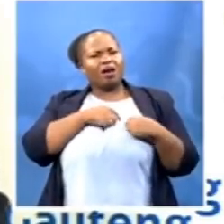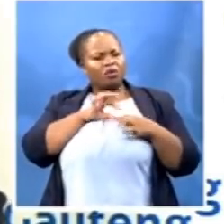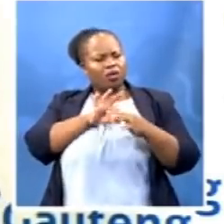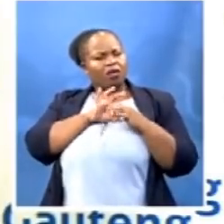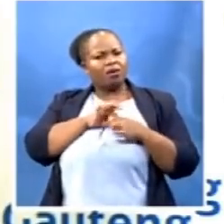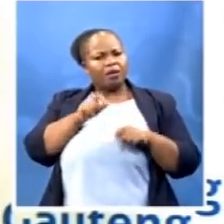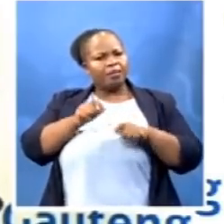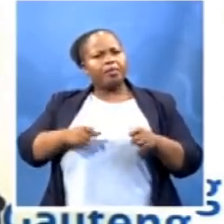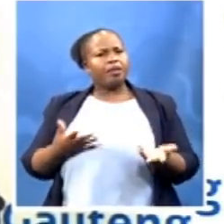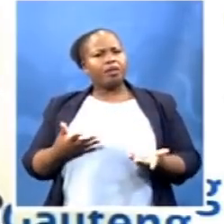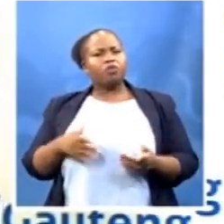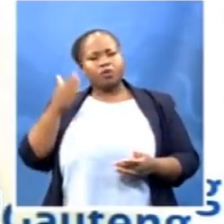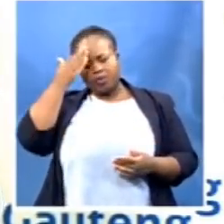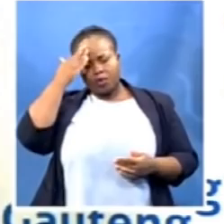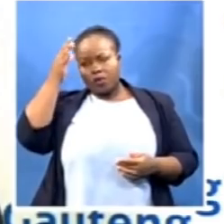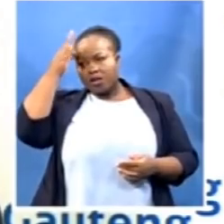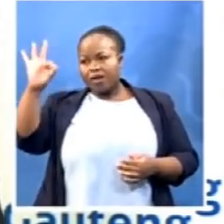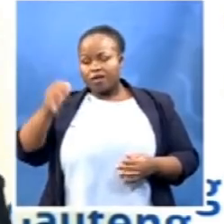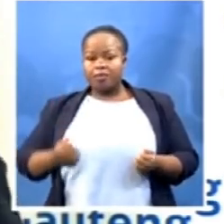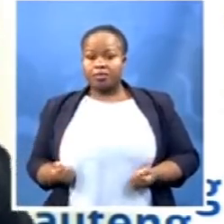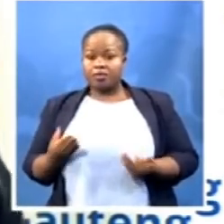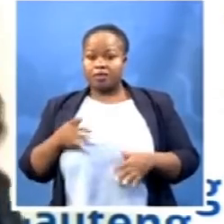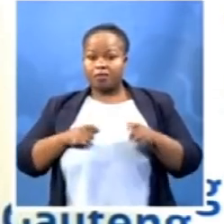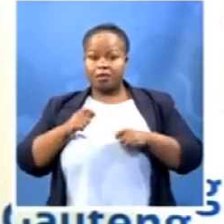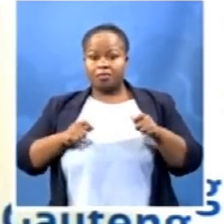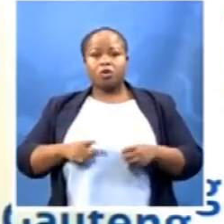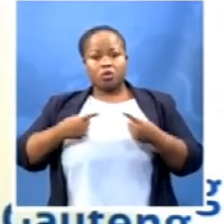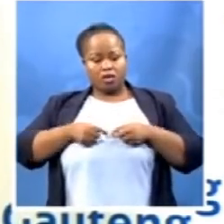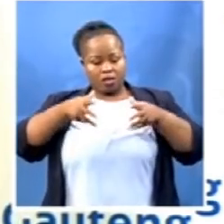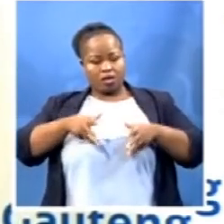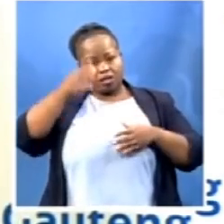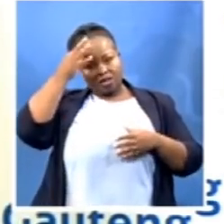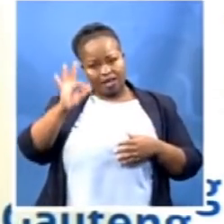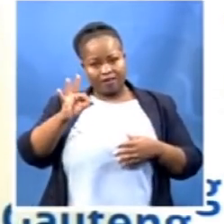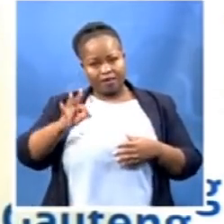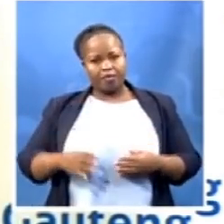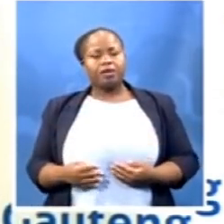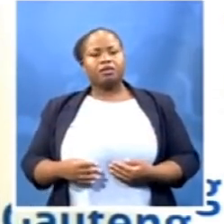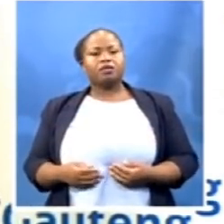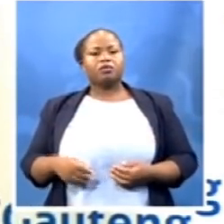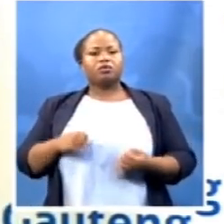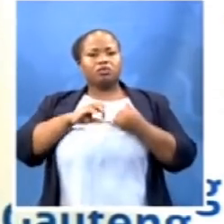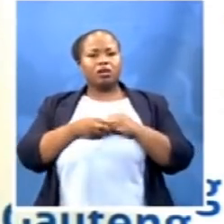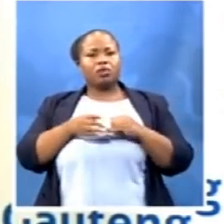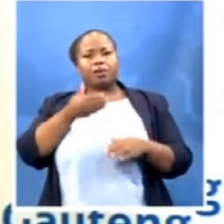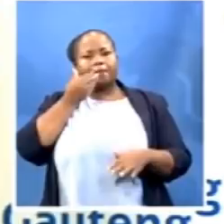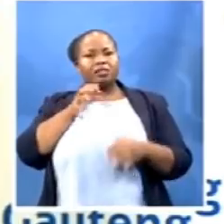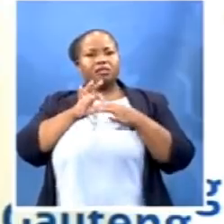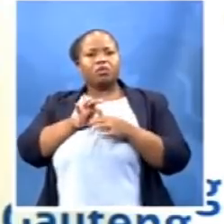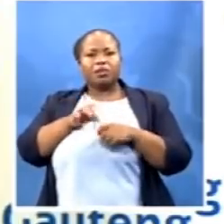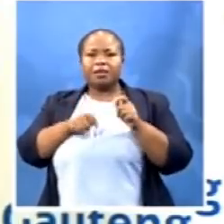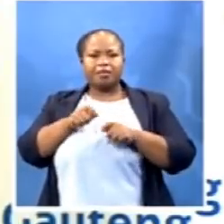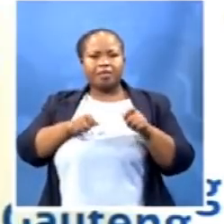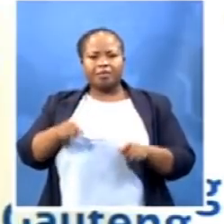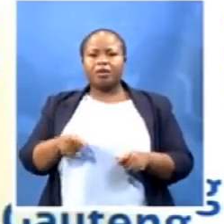people. We are in government at the behest of our people. So we ask our people not to